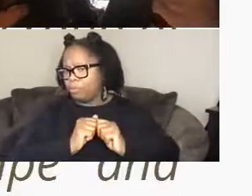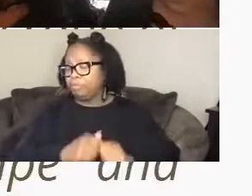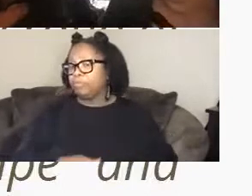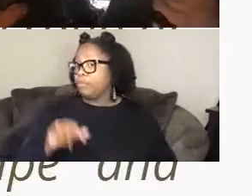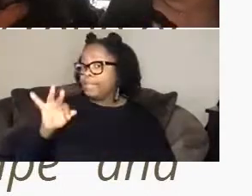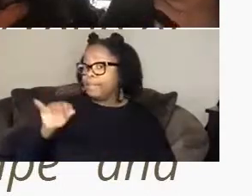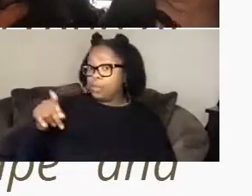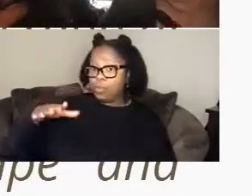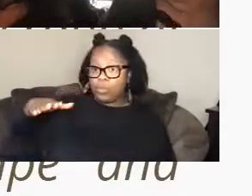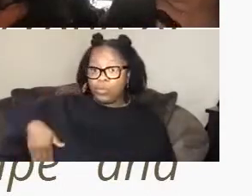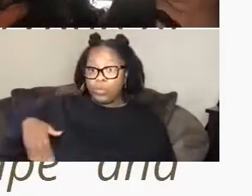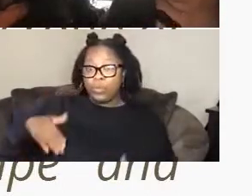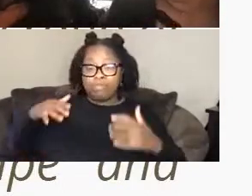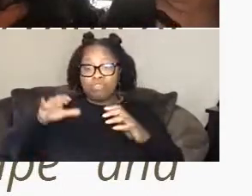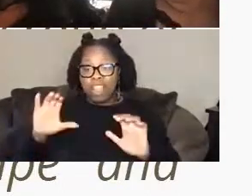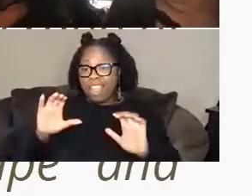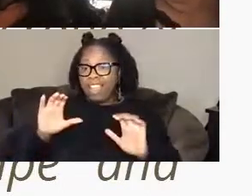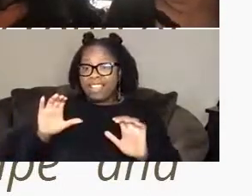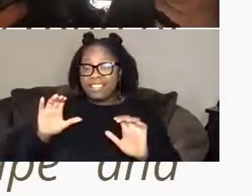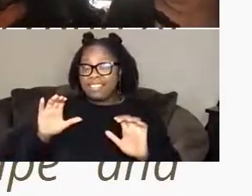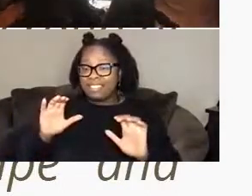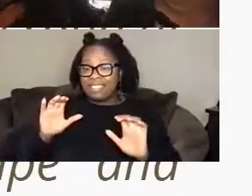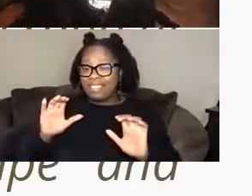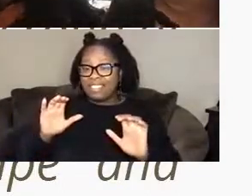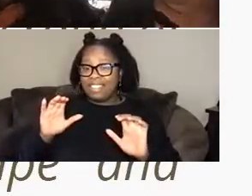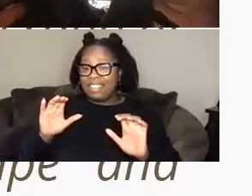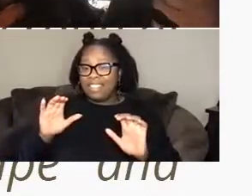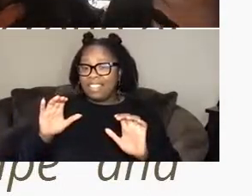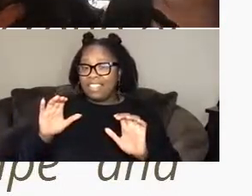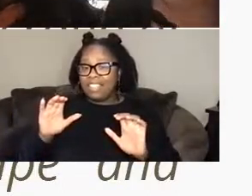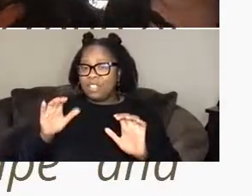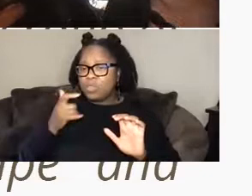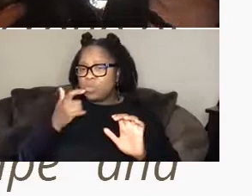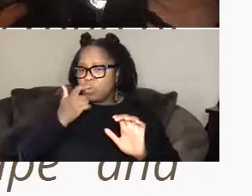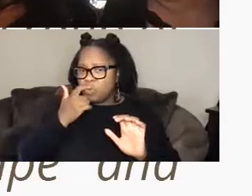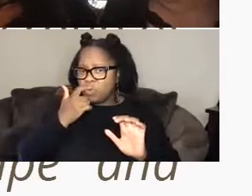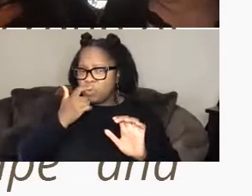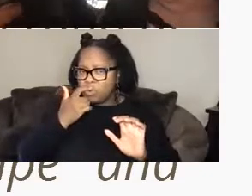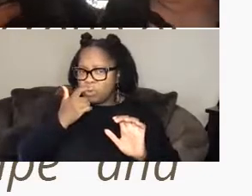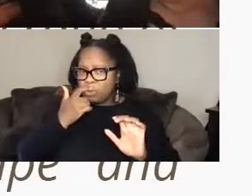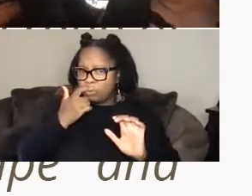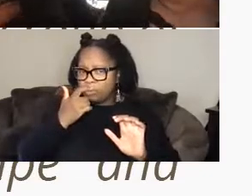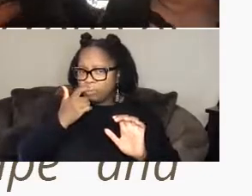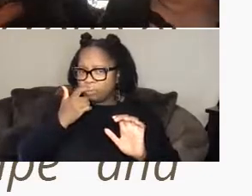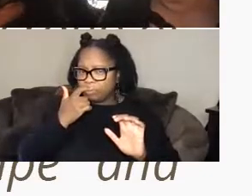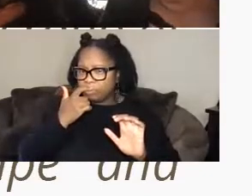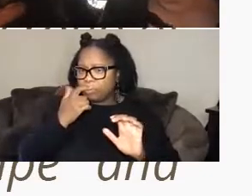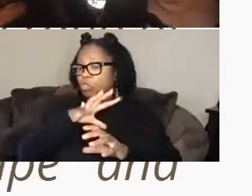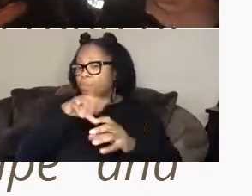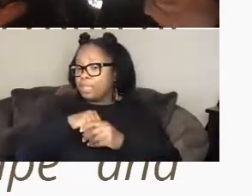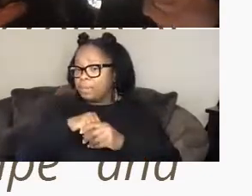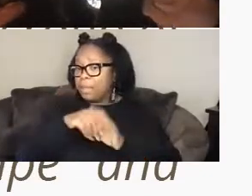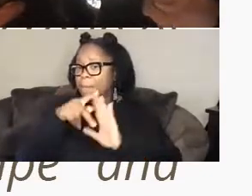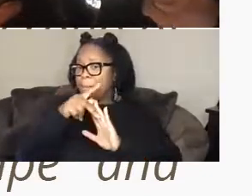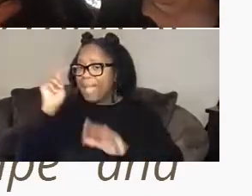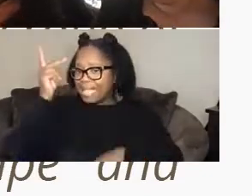the chance to get a law changed where you are, I cannot recommend it highly enough. It is a life-changing event to participate in politics